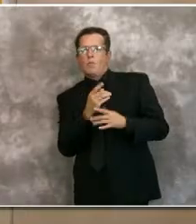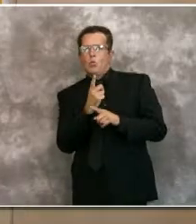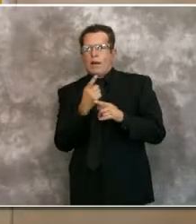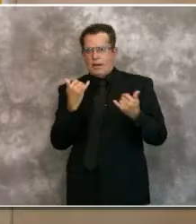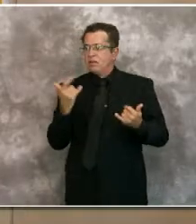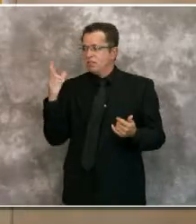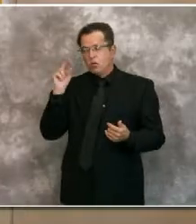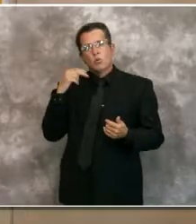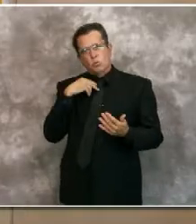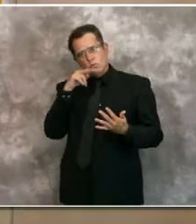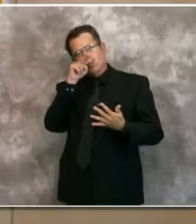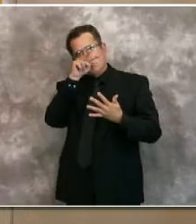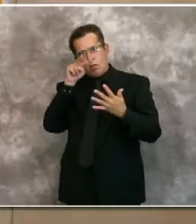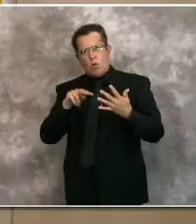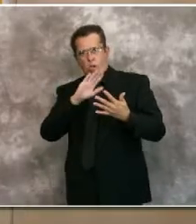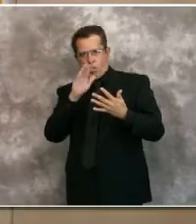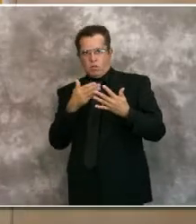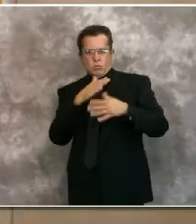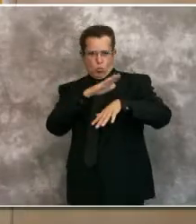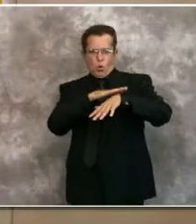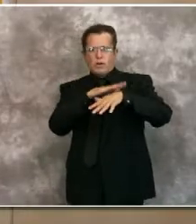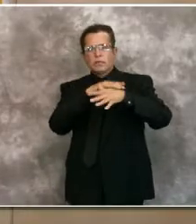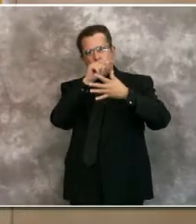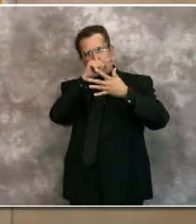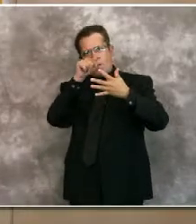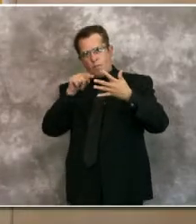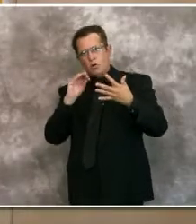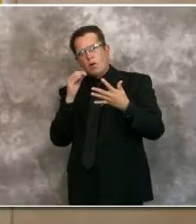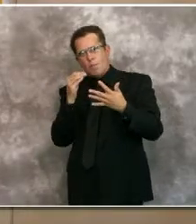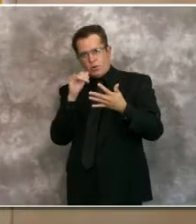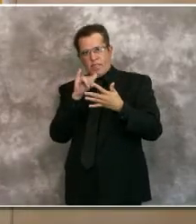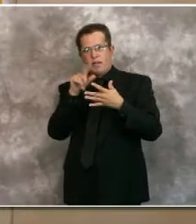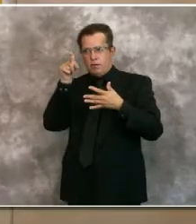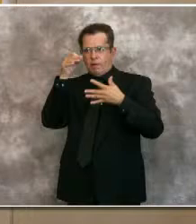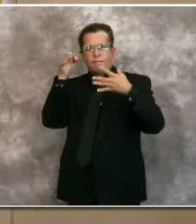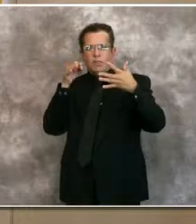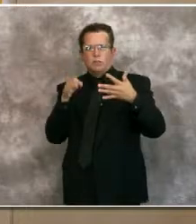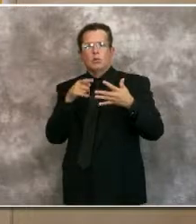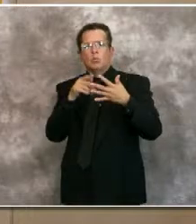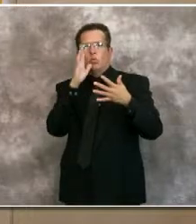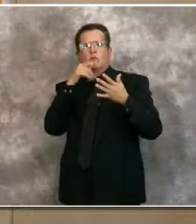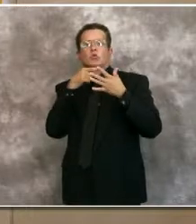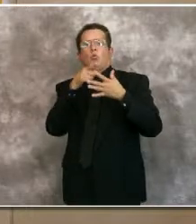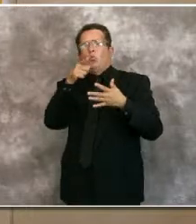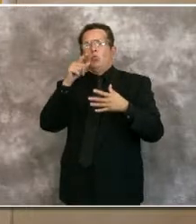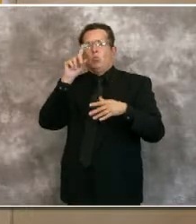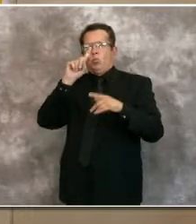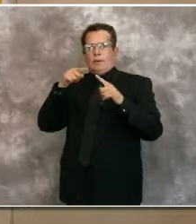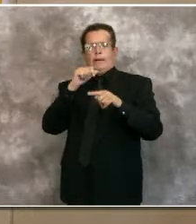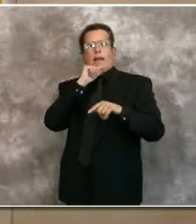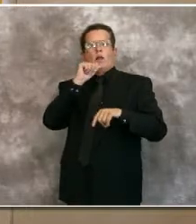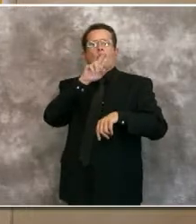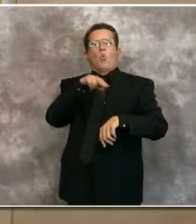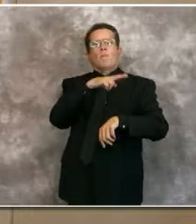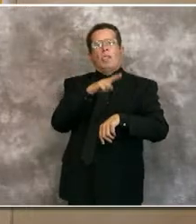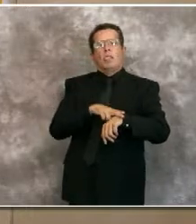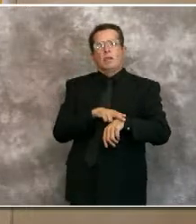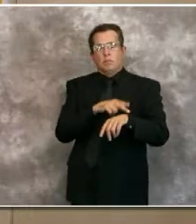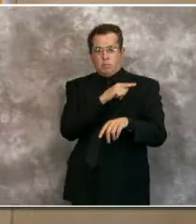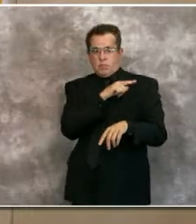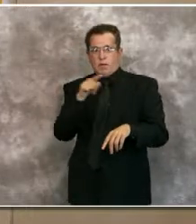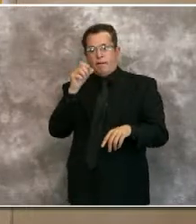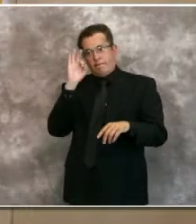in the definition, clearly in the definition of when it will be abnormal. Over the next week, if we